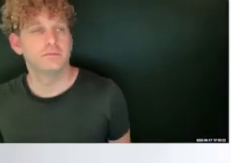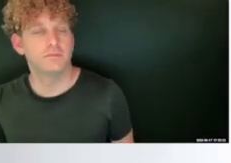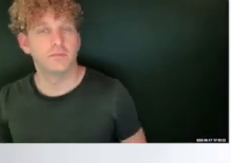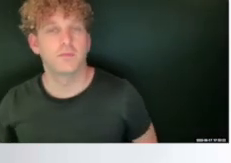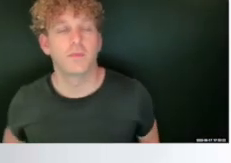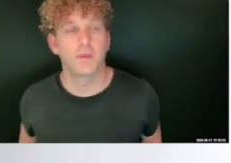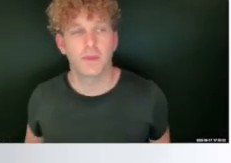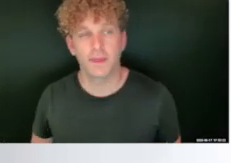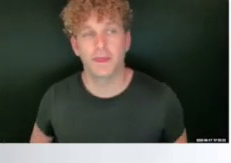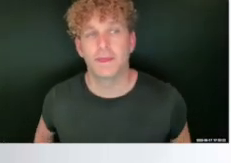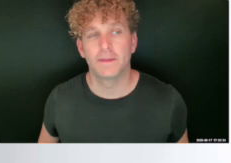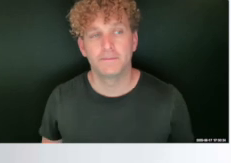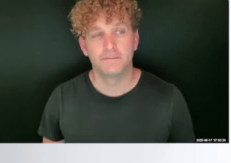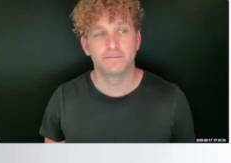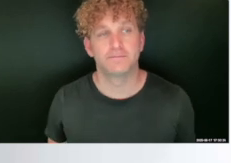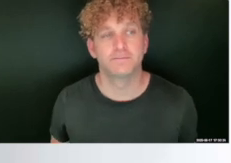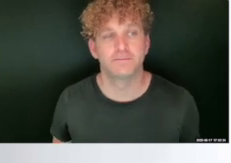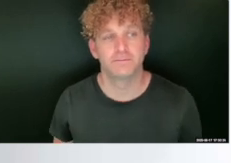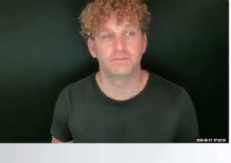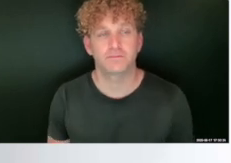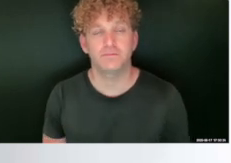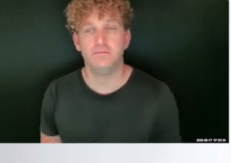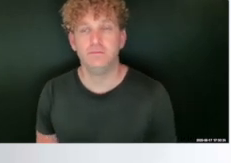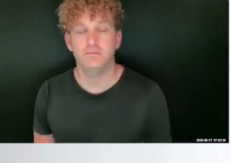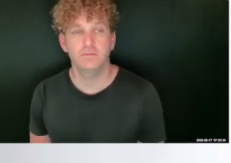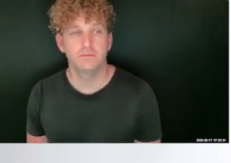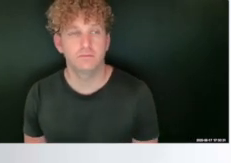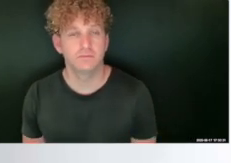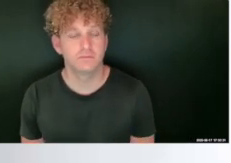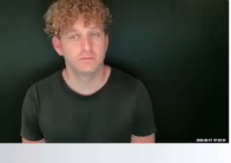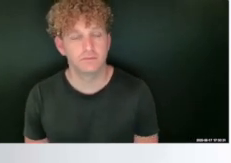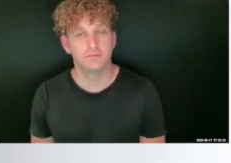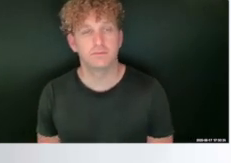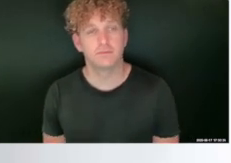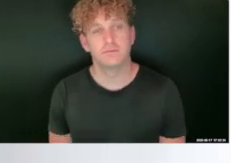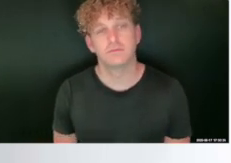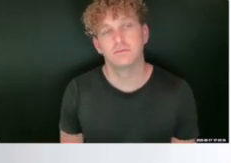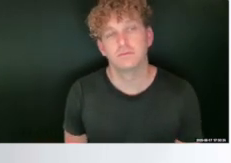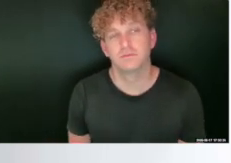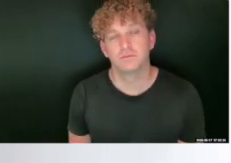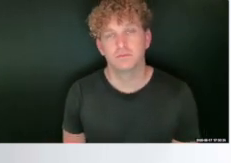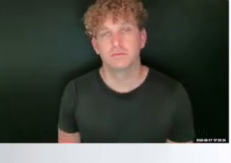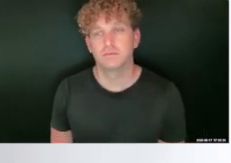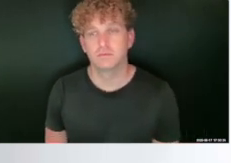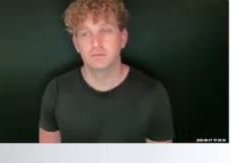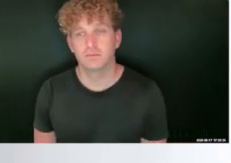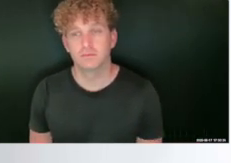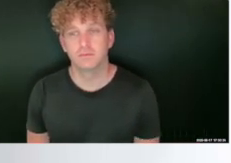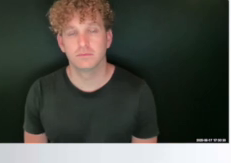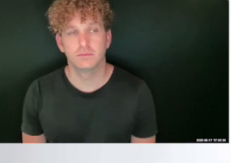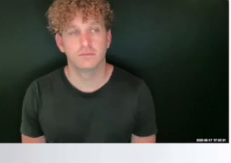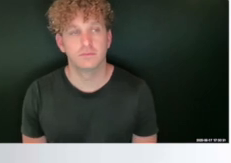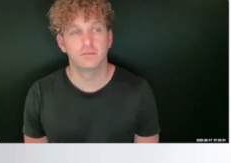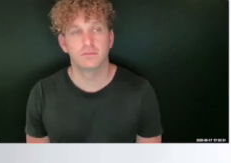our community car share wraps up later this year. Car